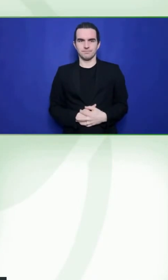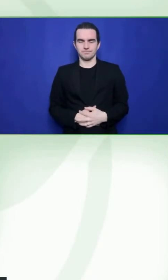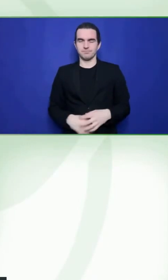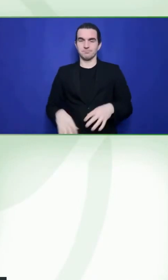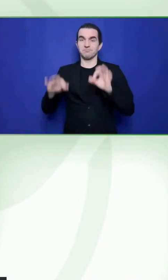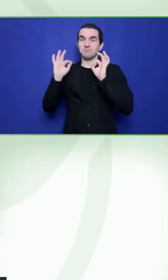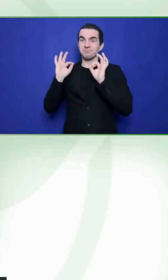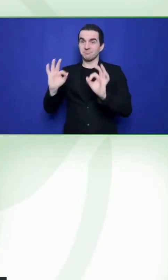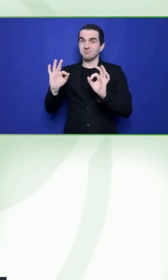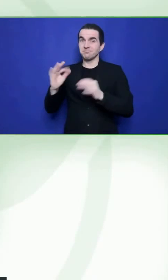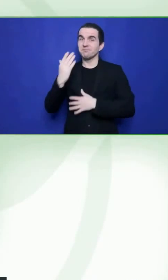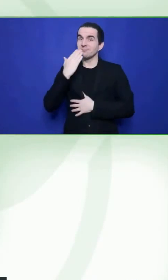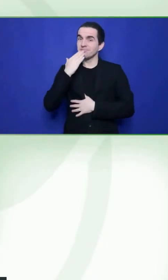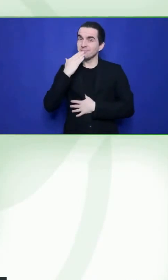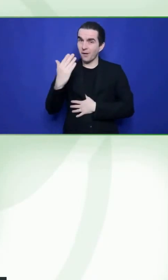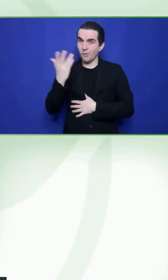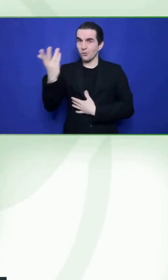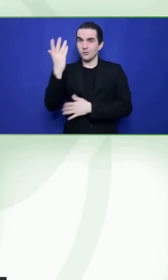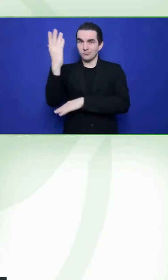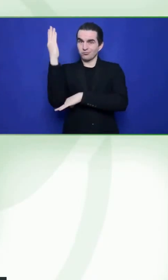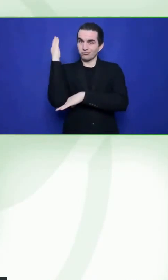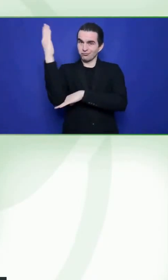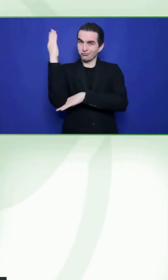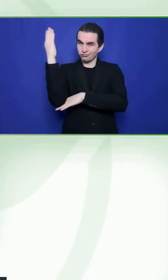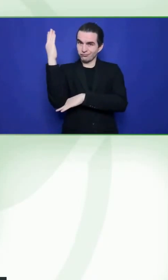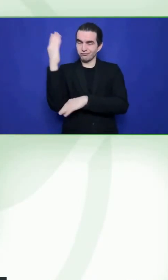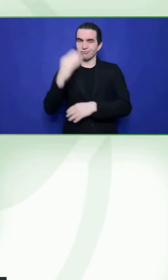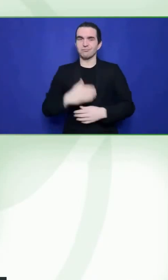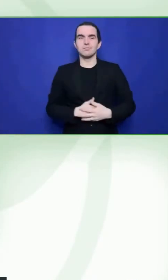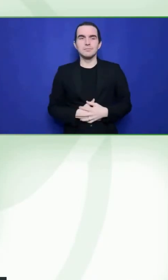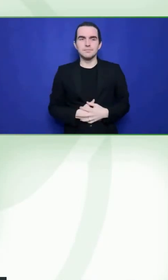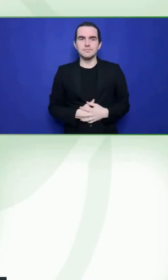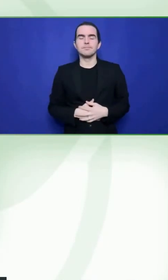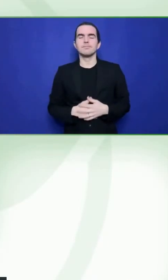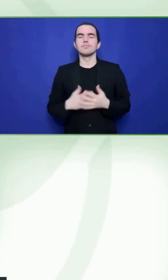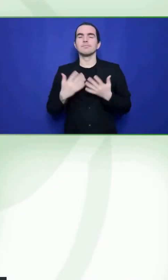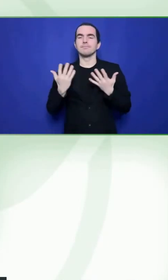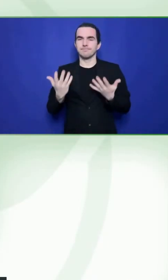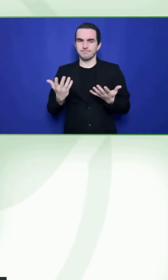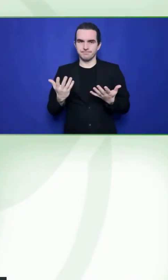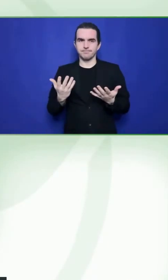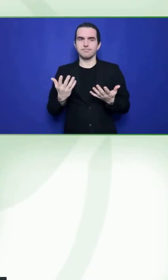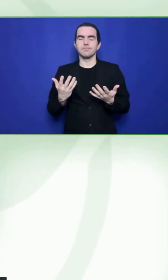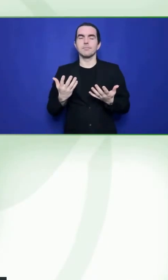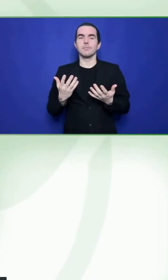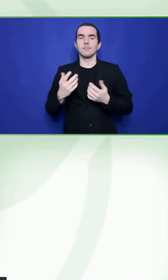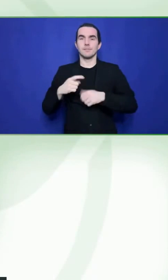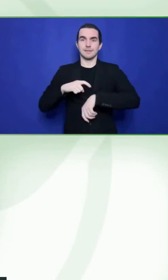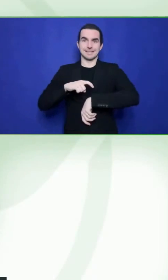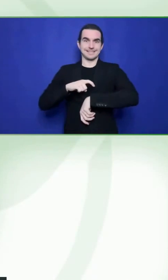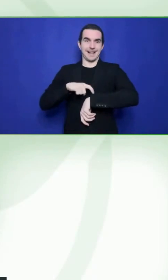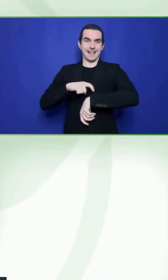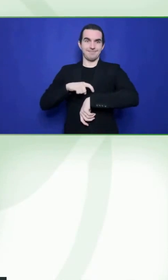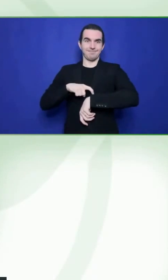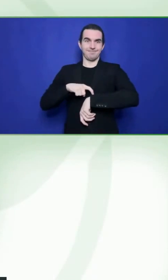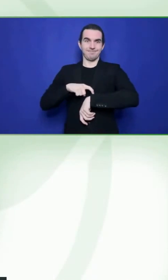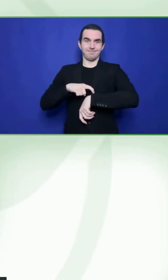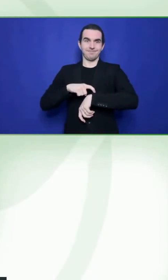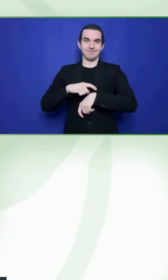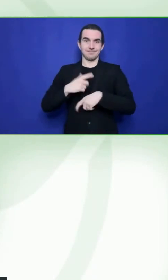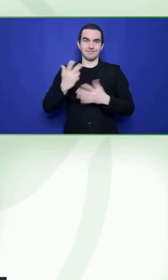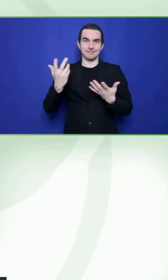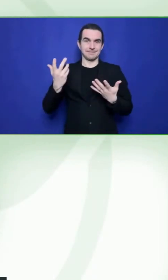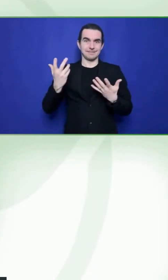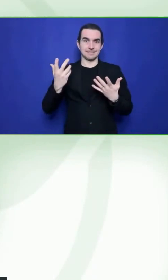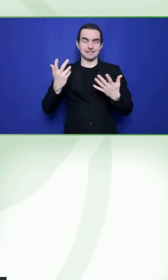bit low now. So I would suggest that if you have questions, please ask it